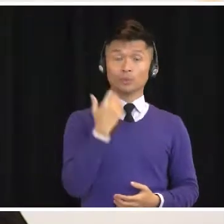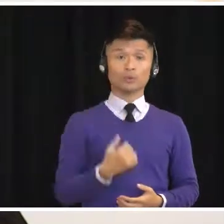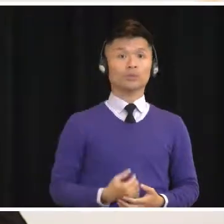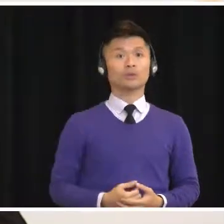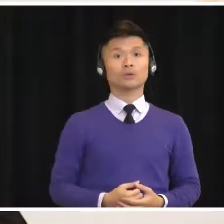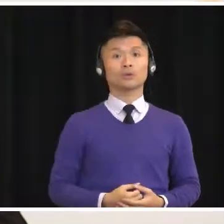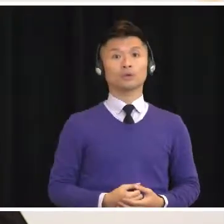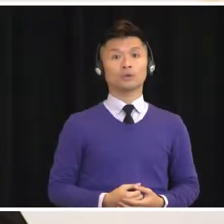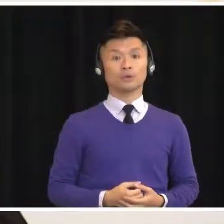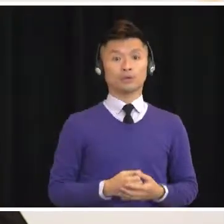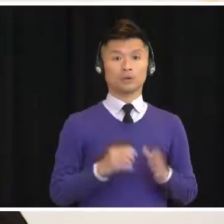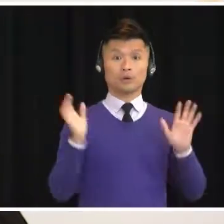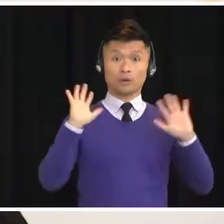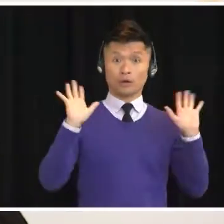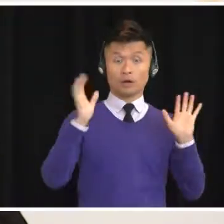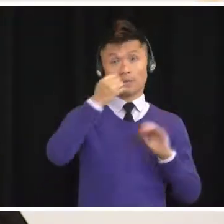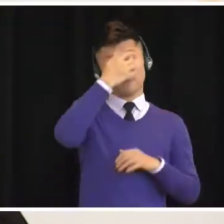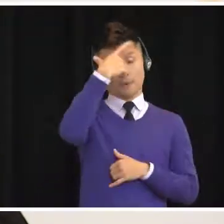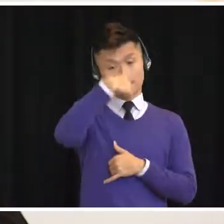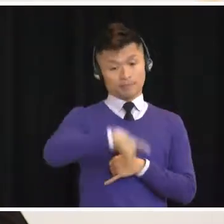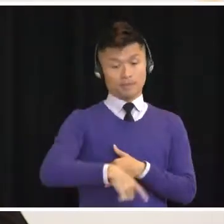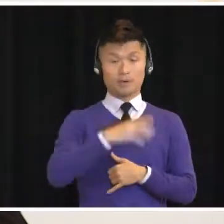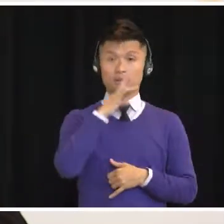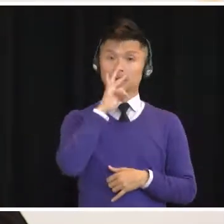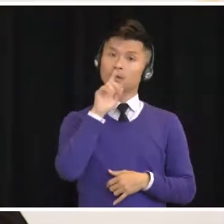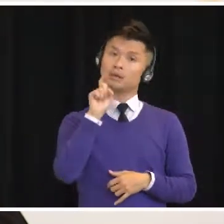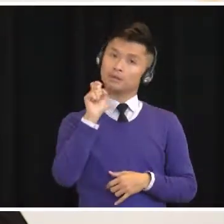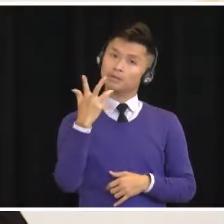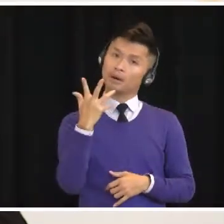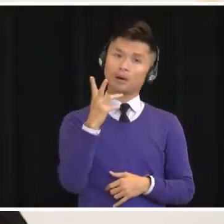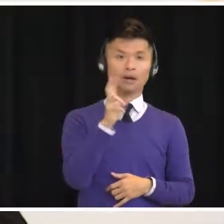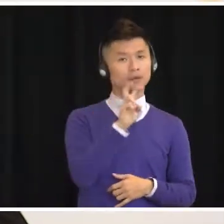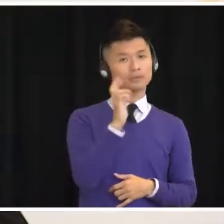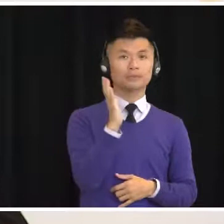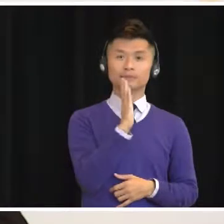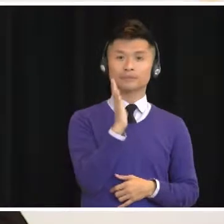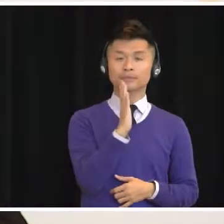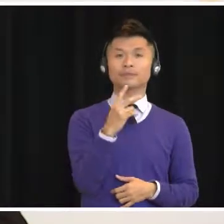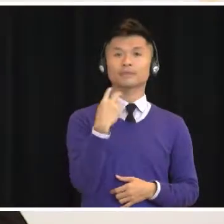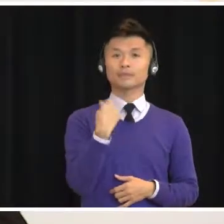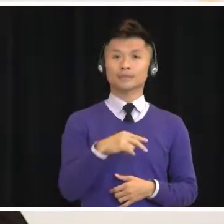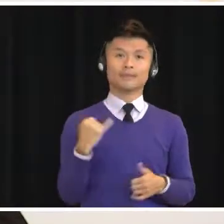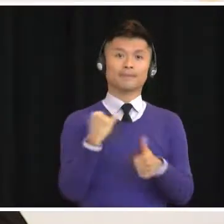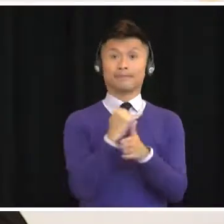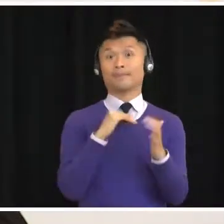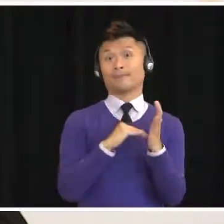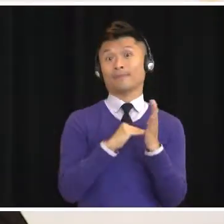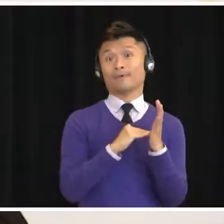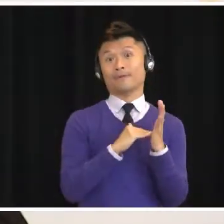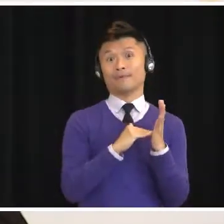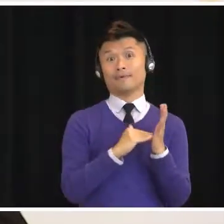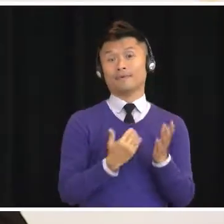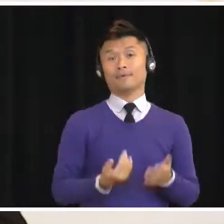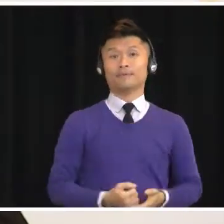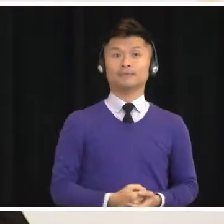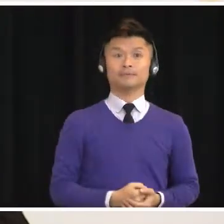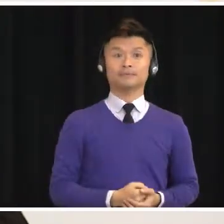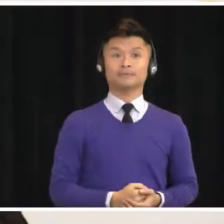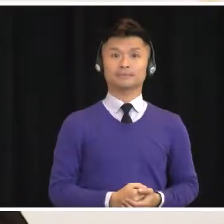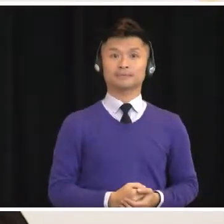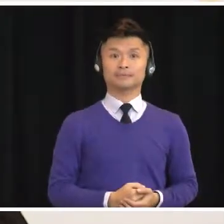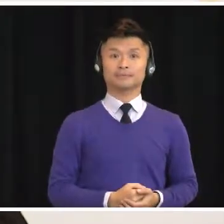20 is married, then he is considered capable of participating in legal